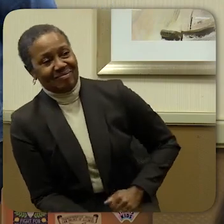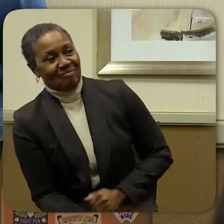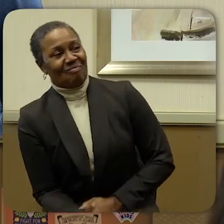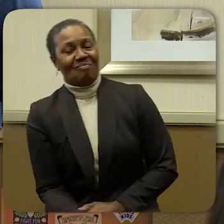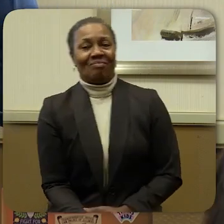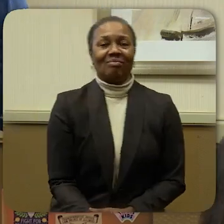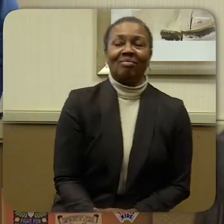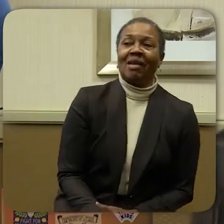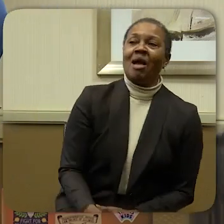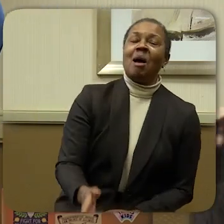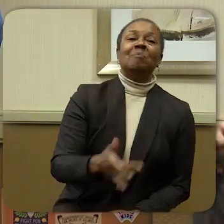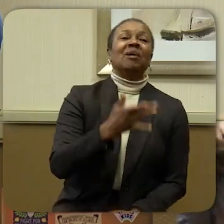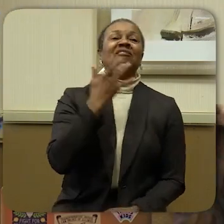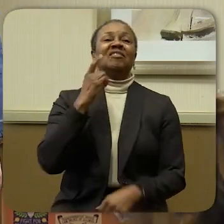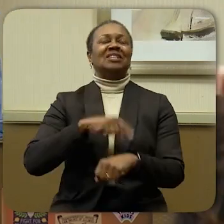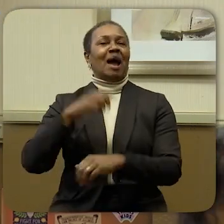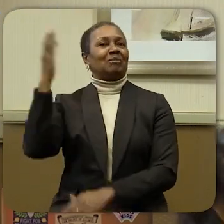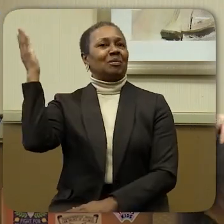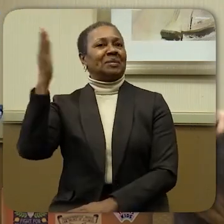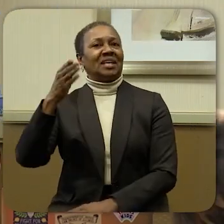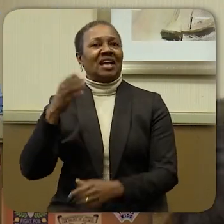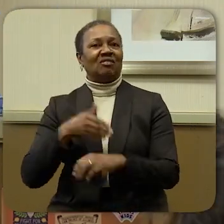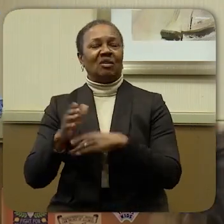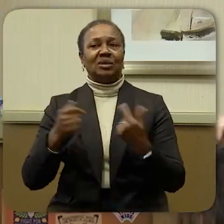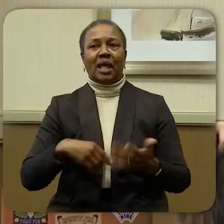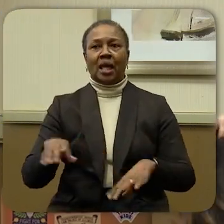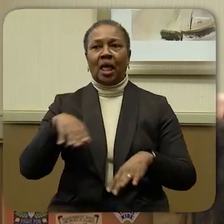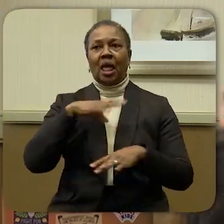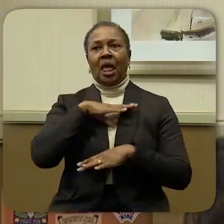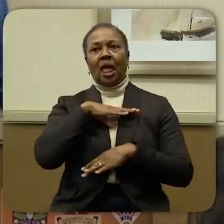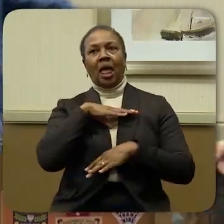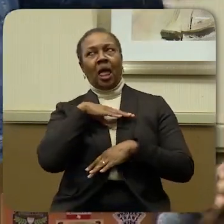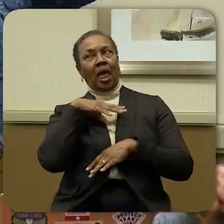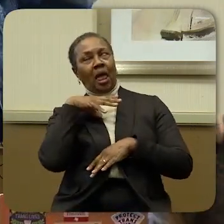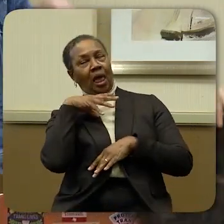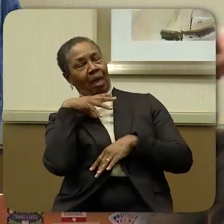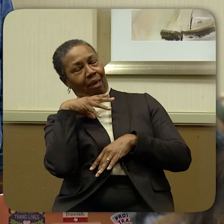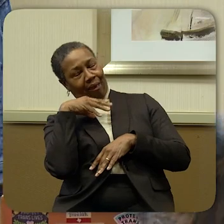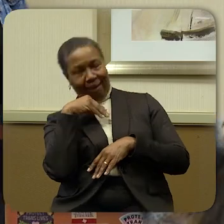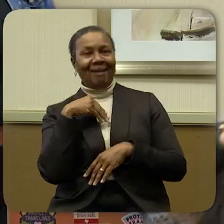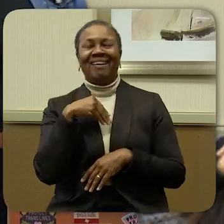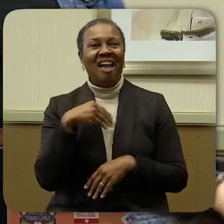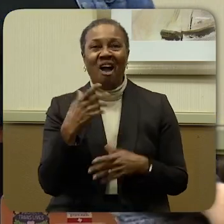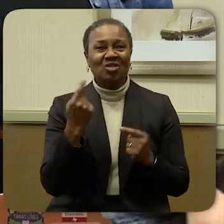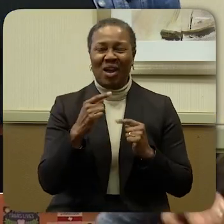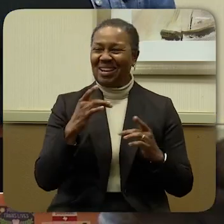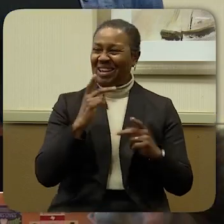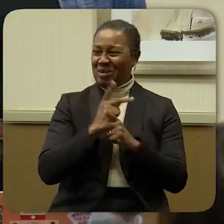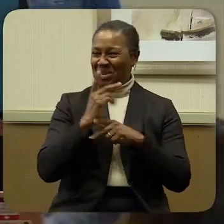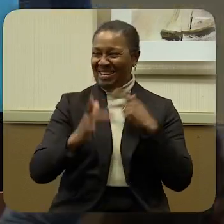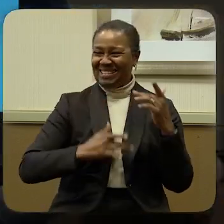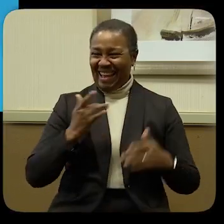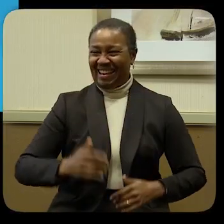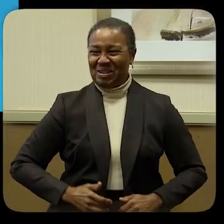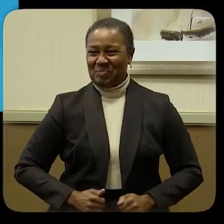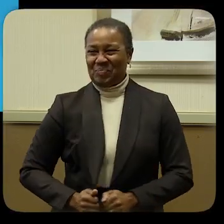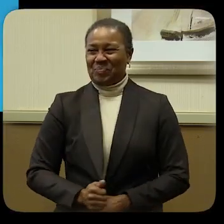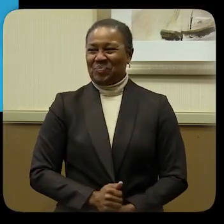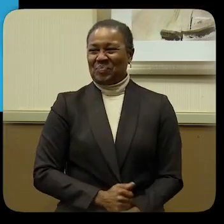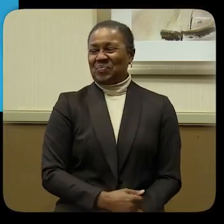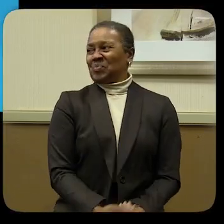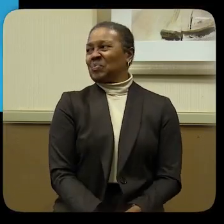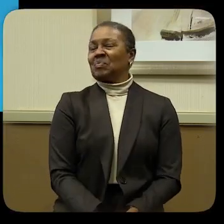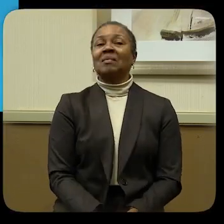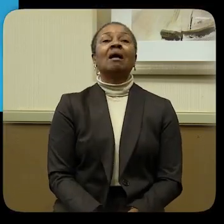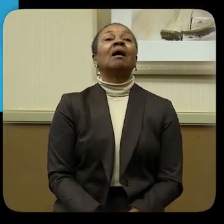All right, my favorite time to present, when everyone's like, okay, I need a nap. So I'll try and keep it exciting. So